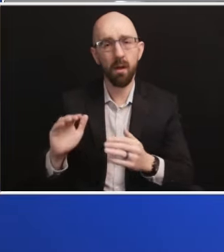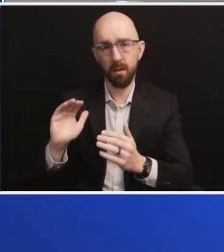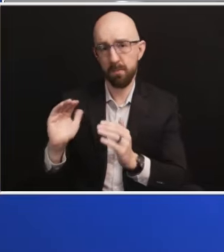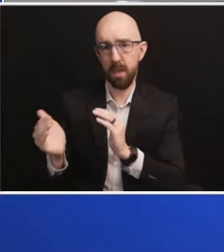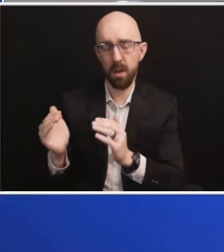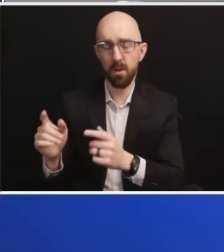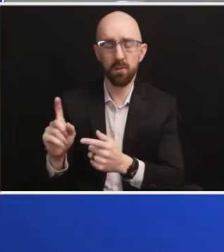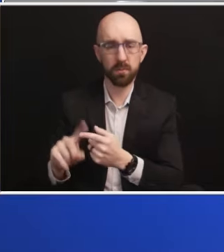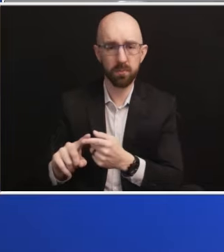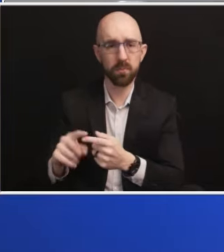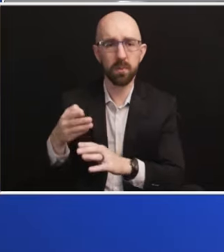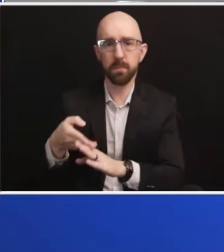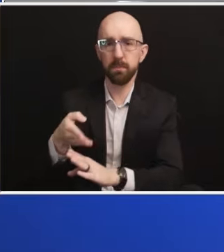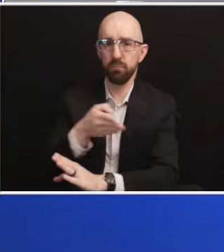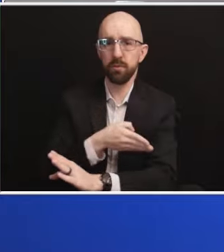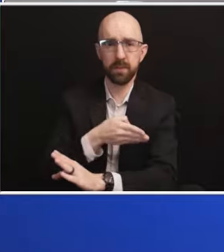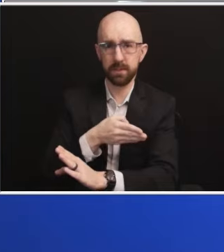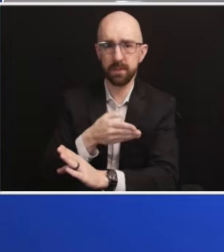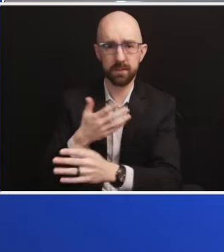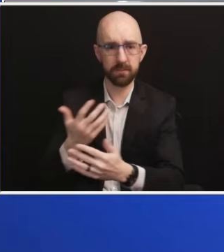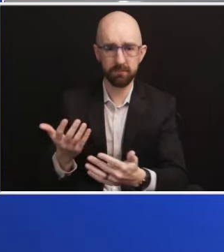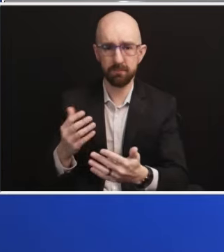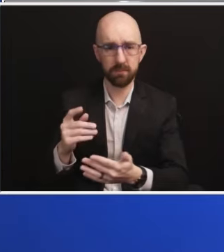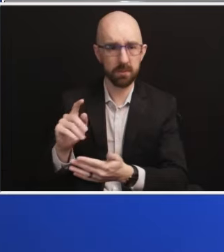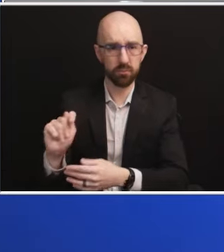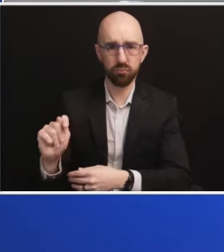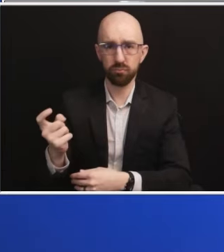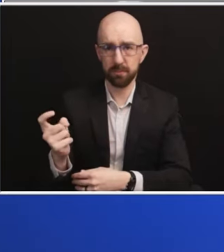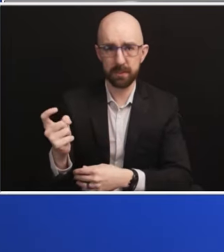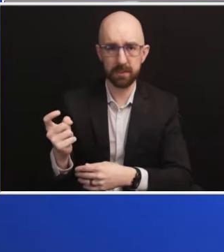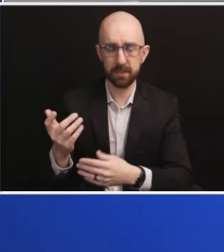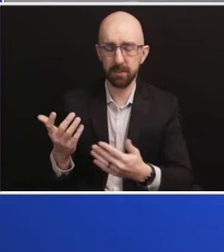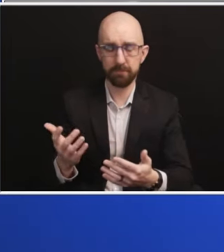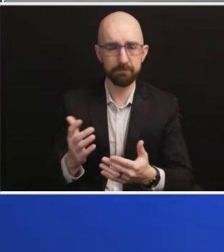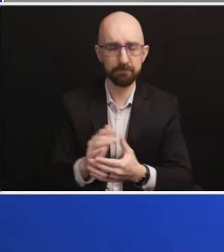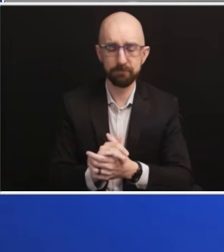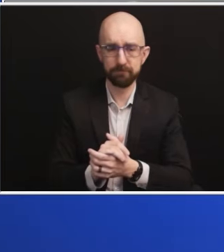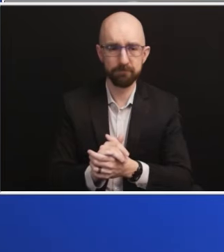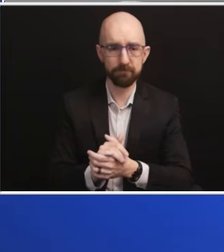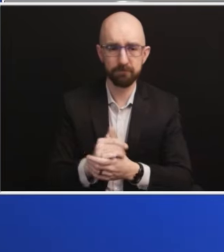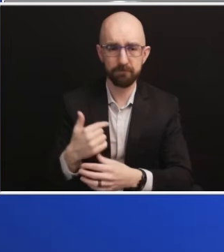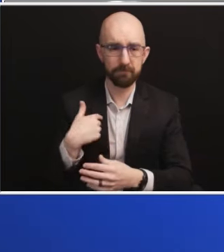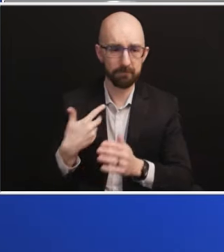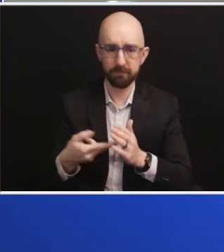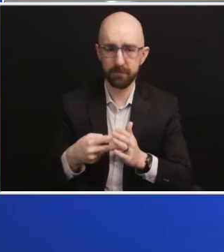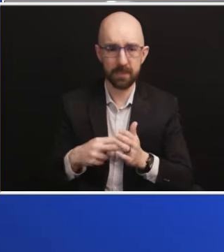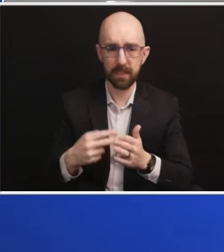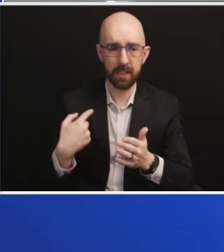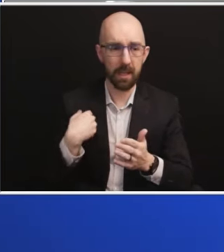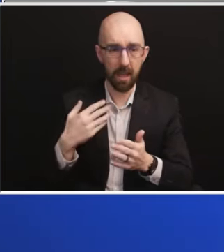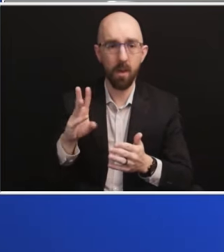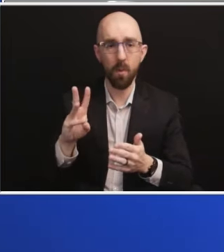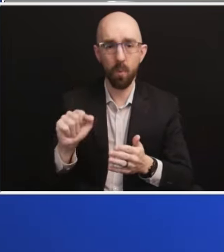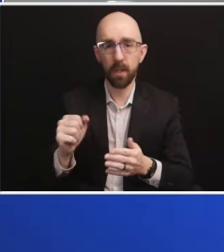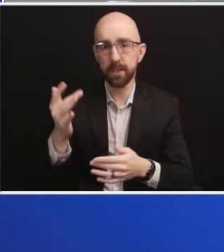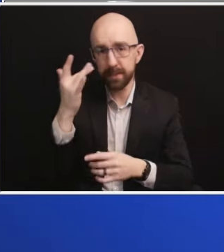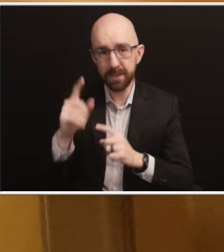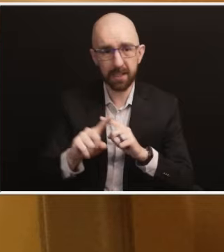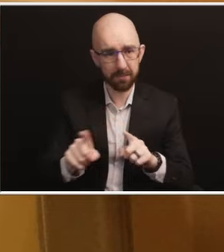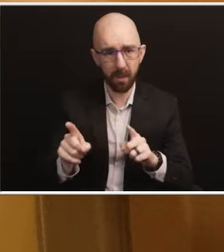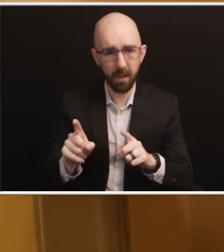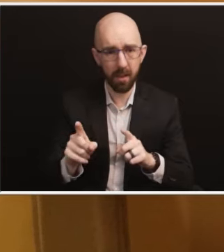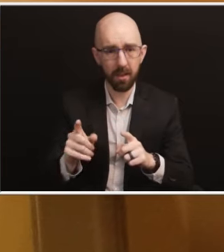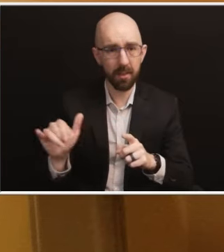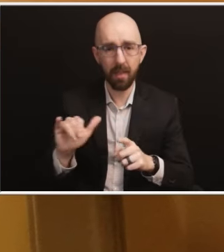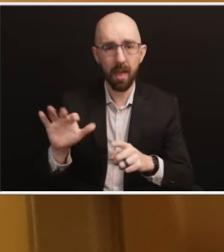the previous treatments, I mean, I was sick, but it was like having the flu.